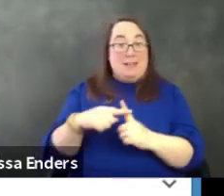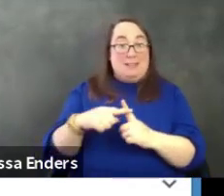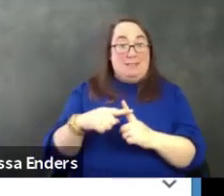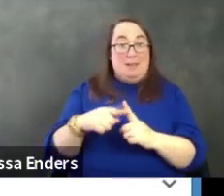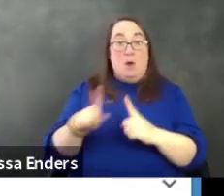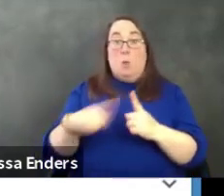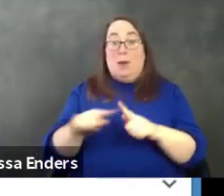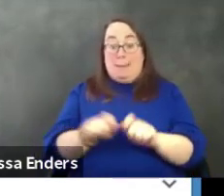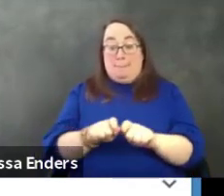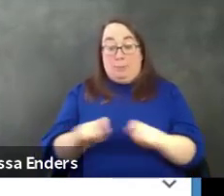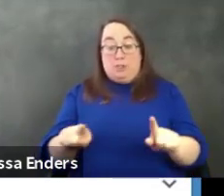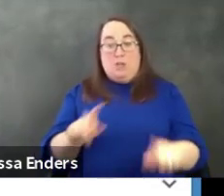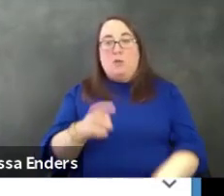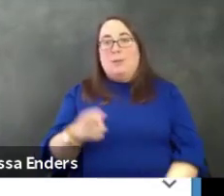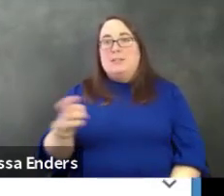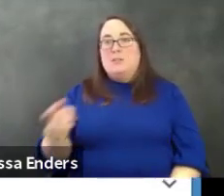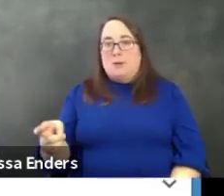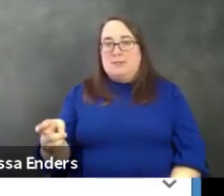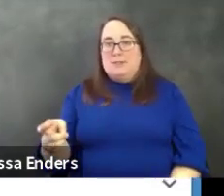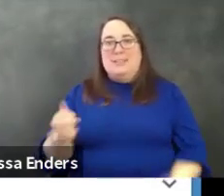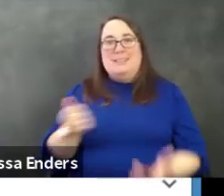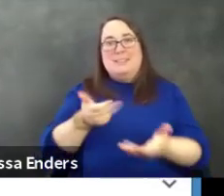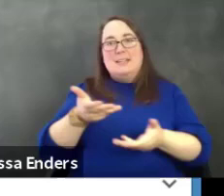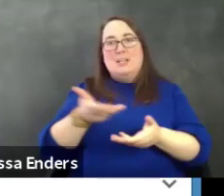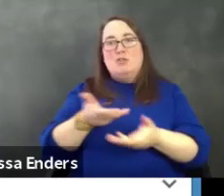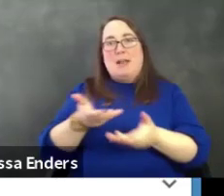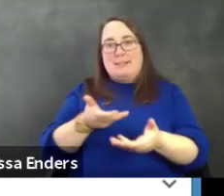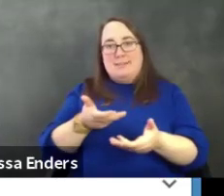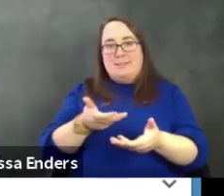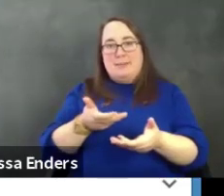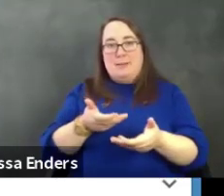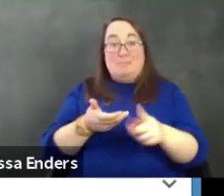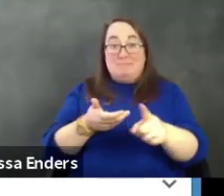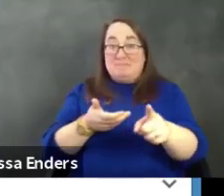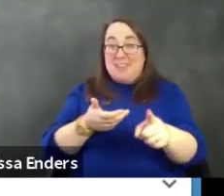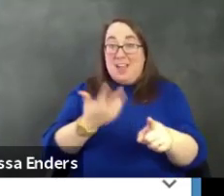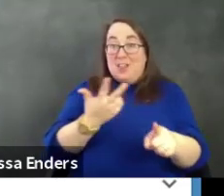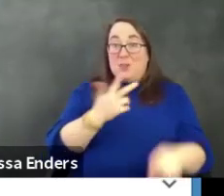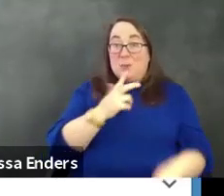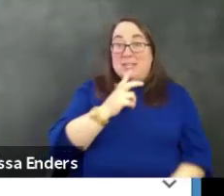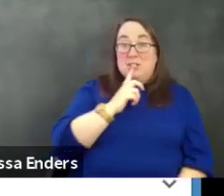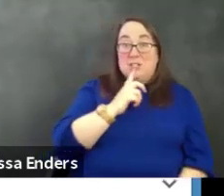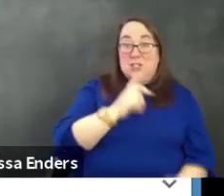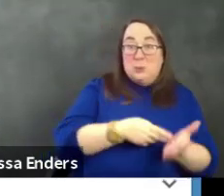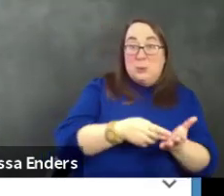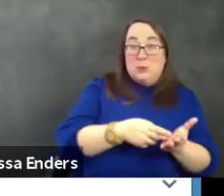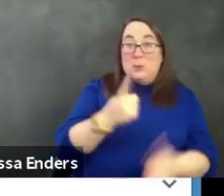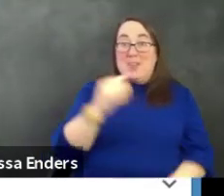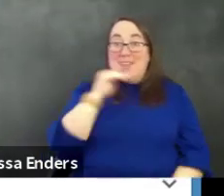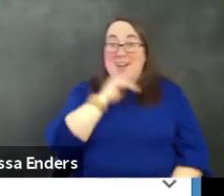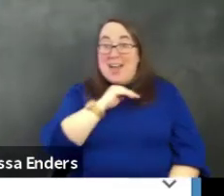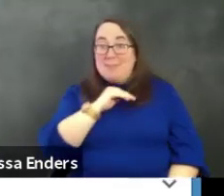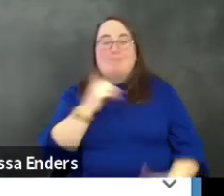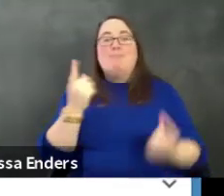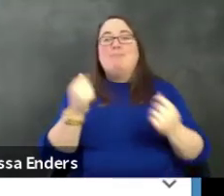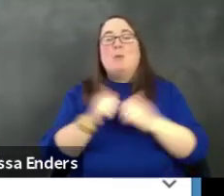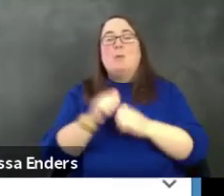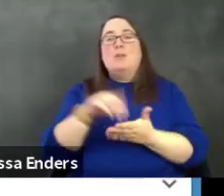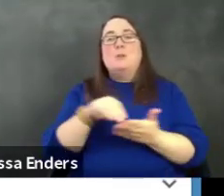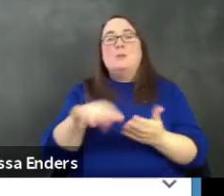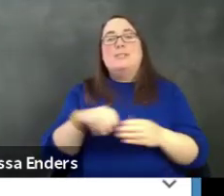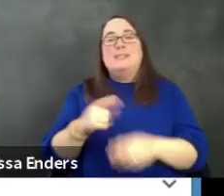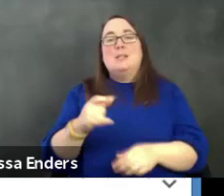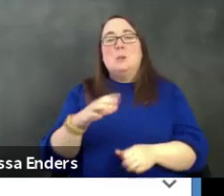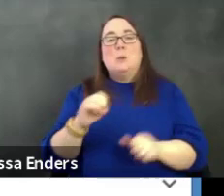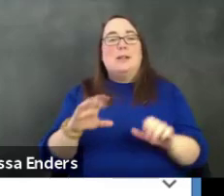this resource, it's an interactive, like, for example, 3 truths and a lie. So an example of an activity you could do with your students inside of Google